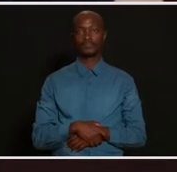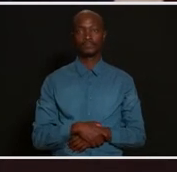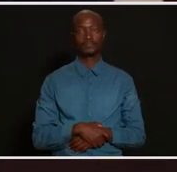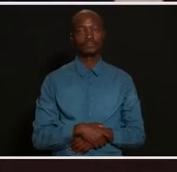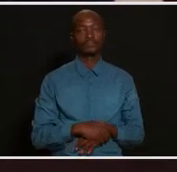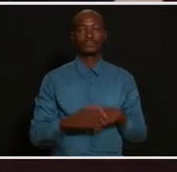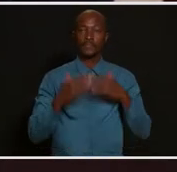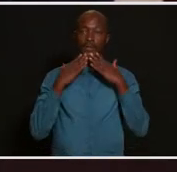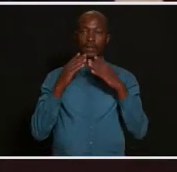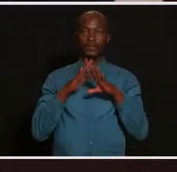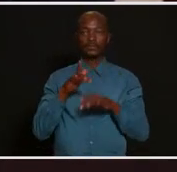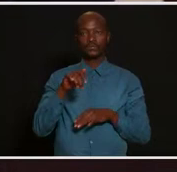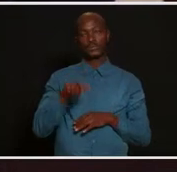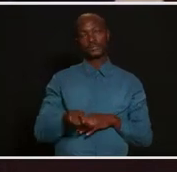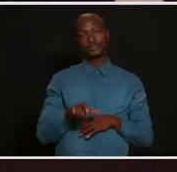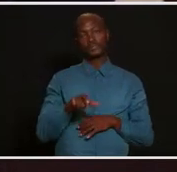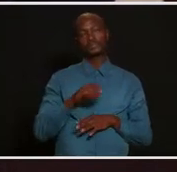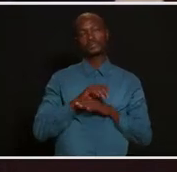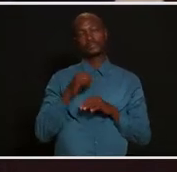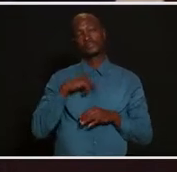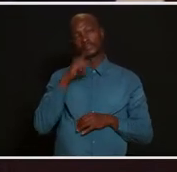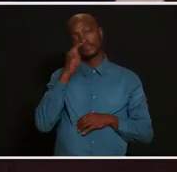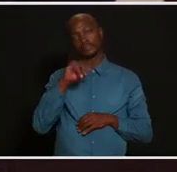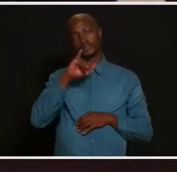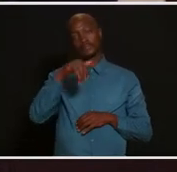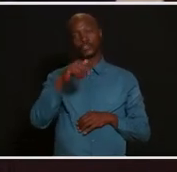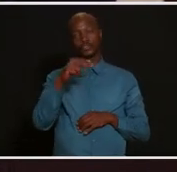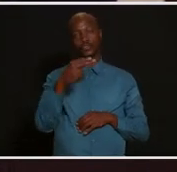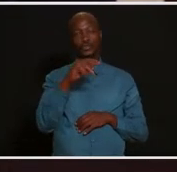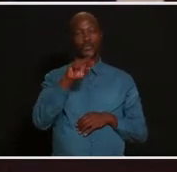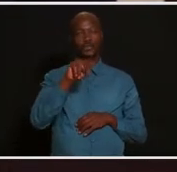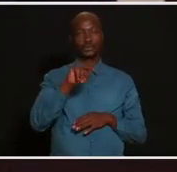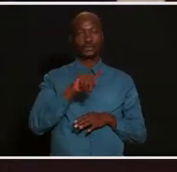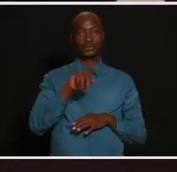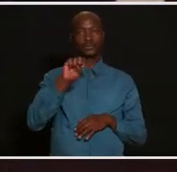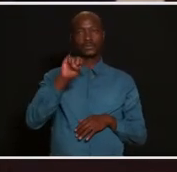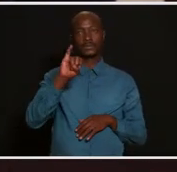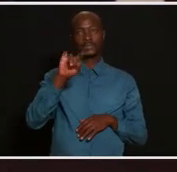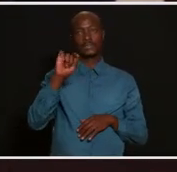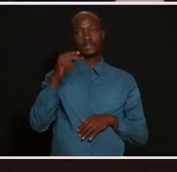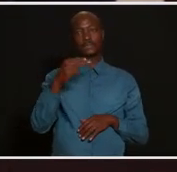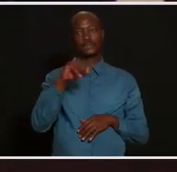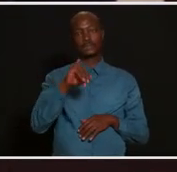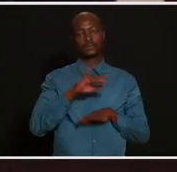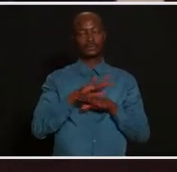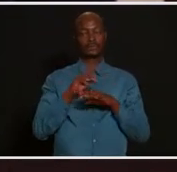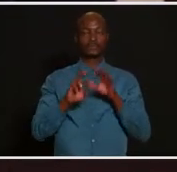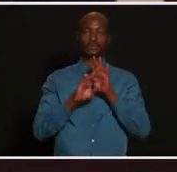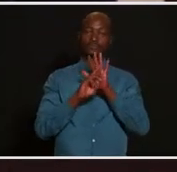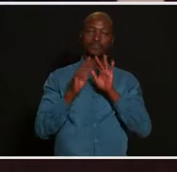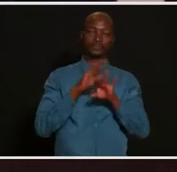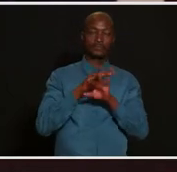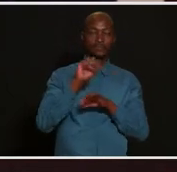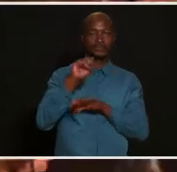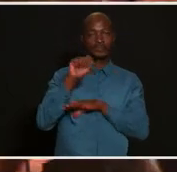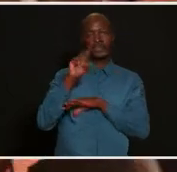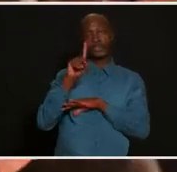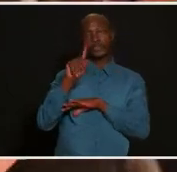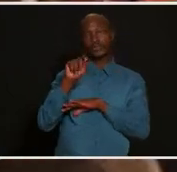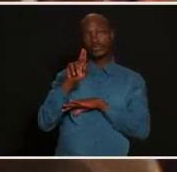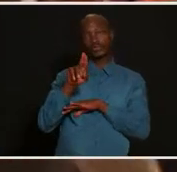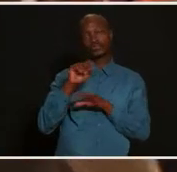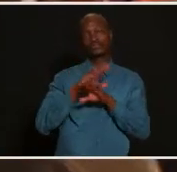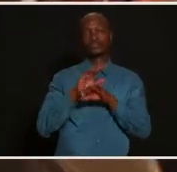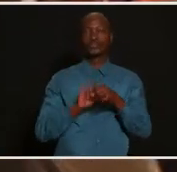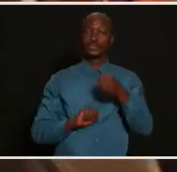thanks Jay my name is John City representing satu we